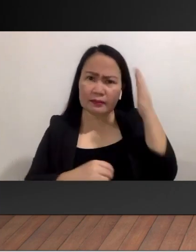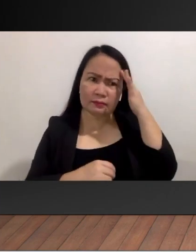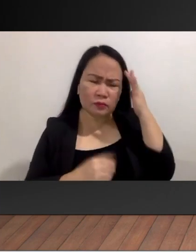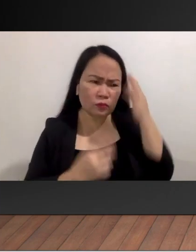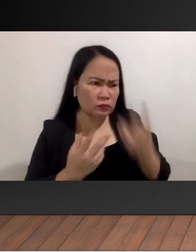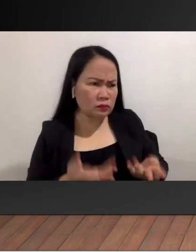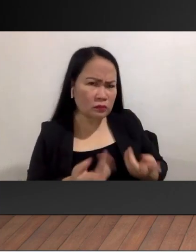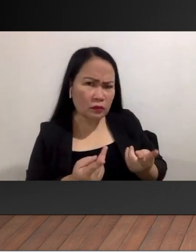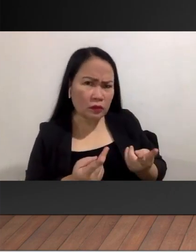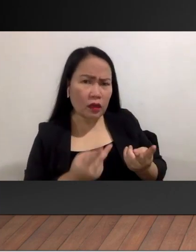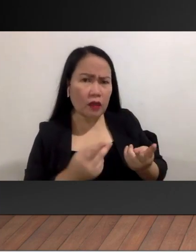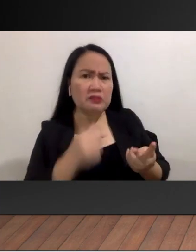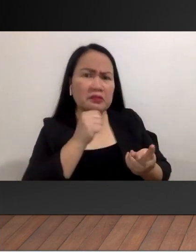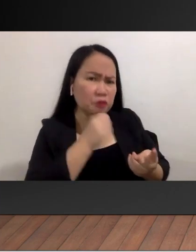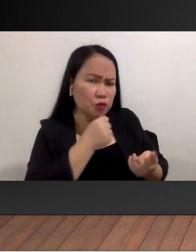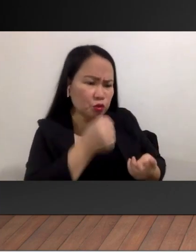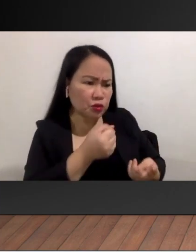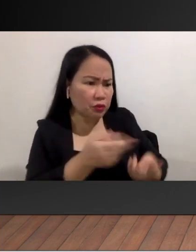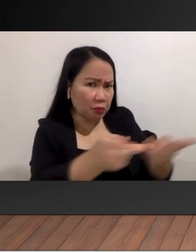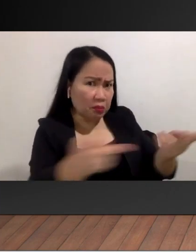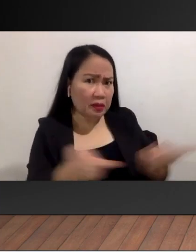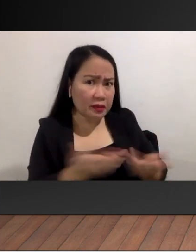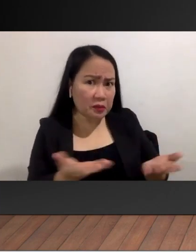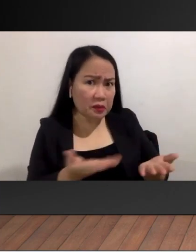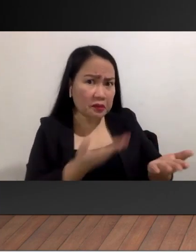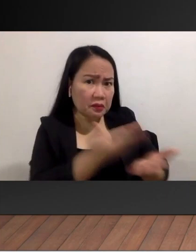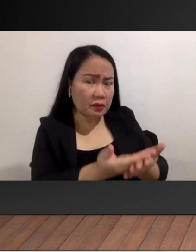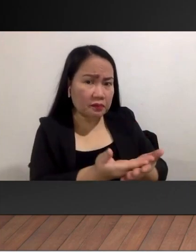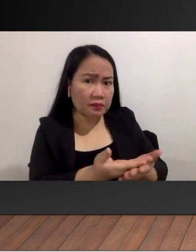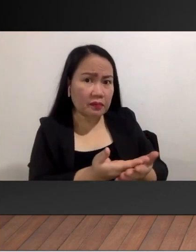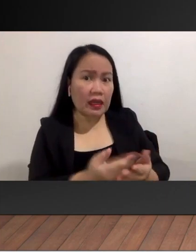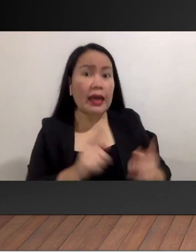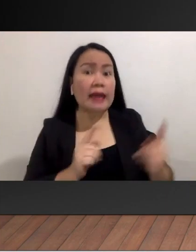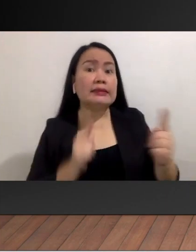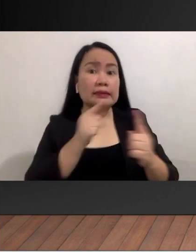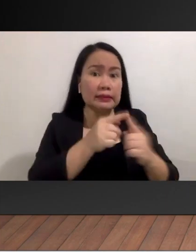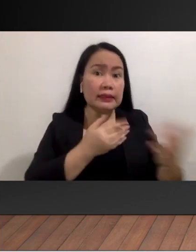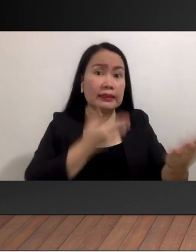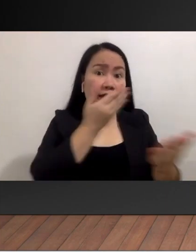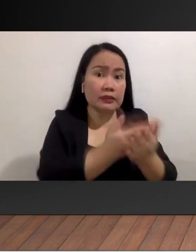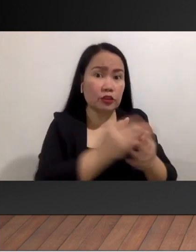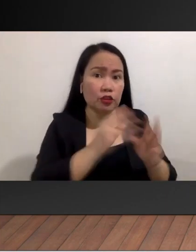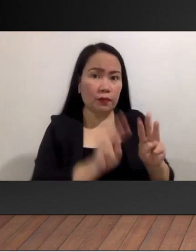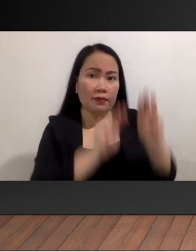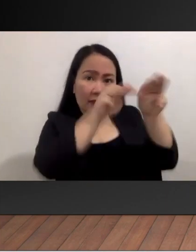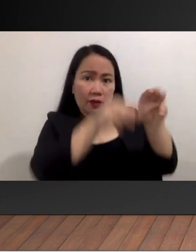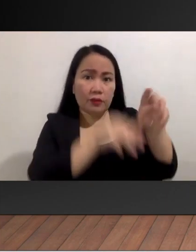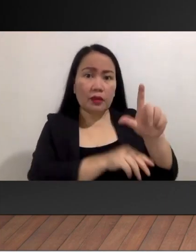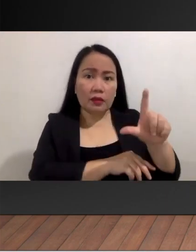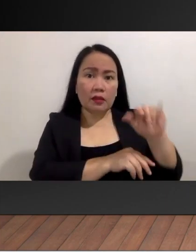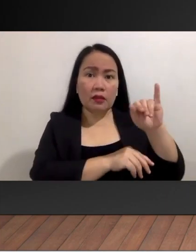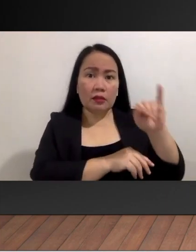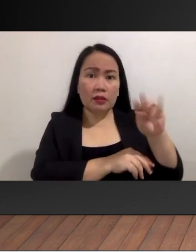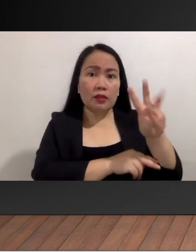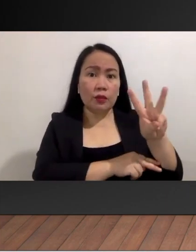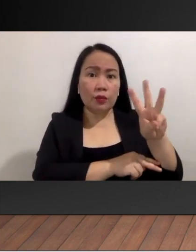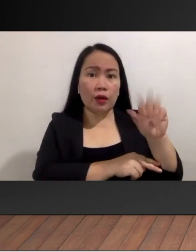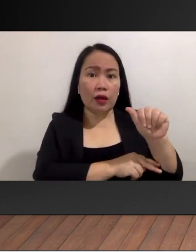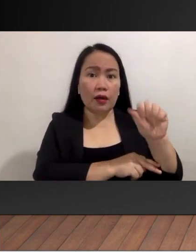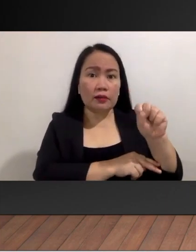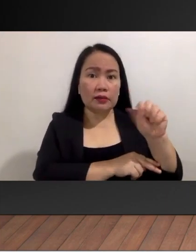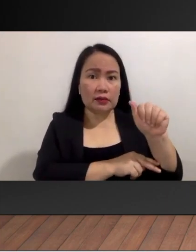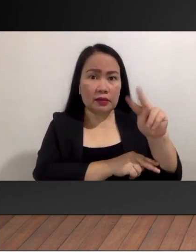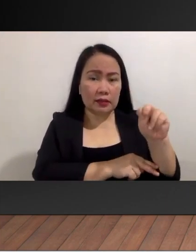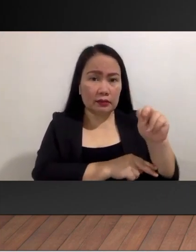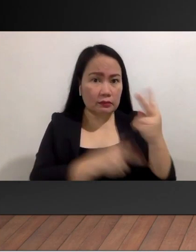realized that he was not sure which place he had landed in. This was until he reached Mount Liwasan.